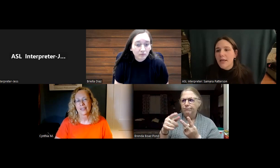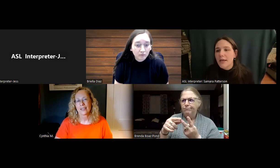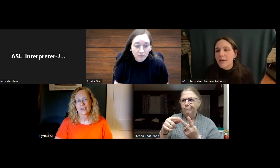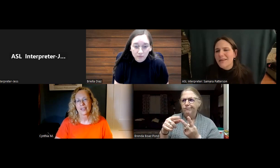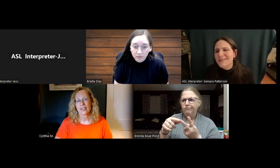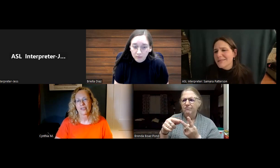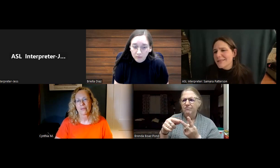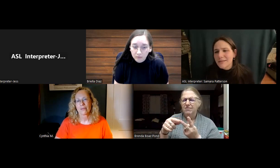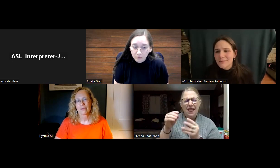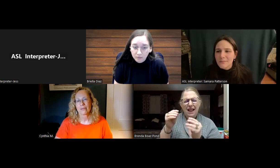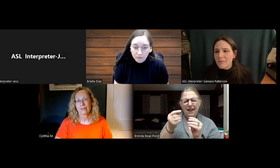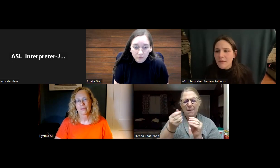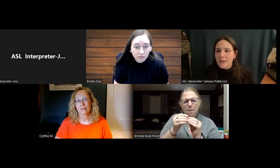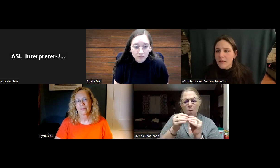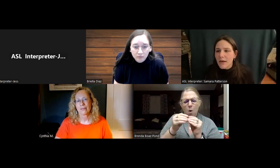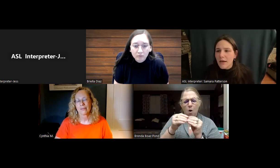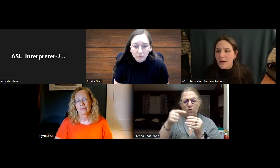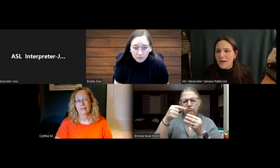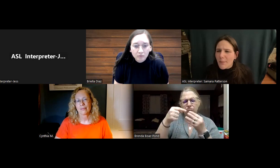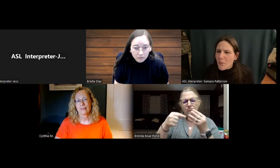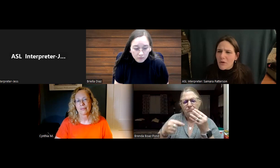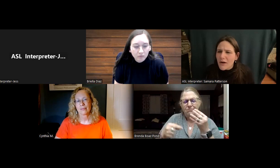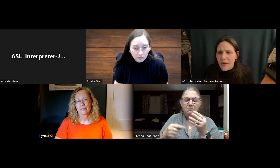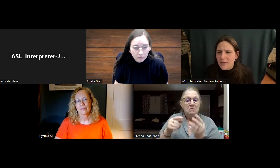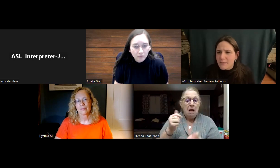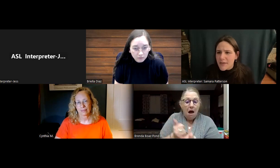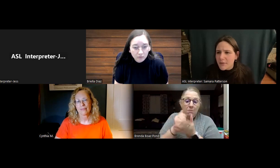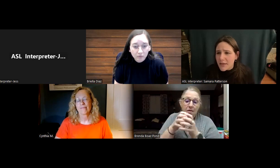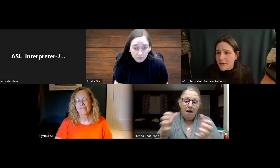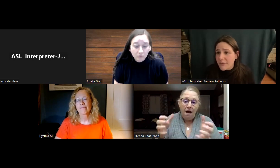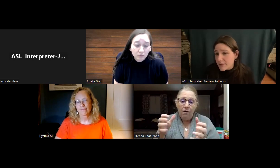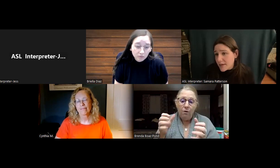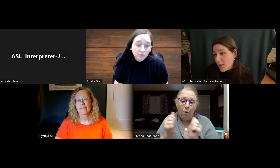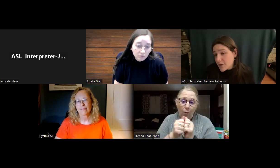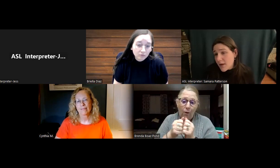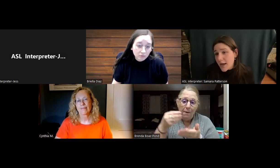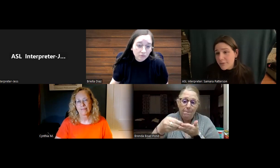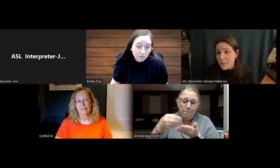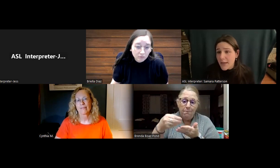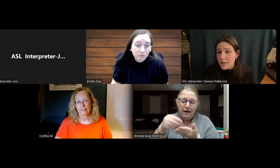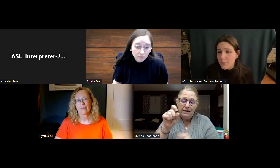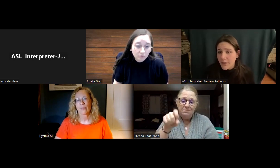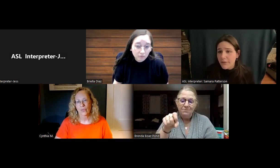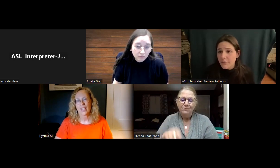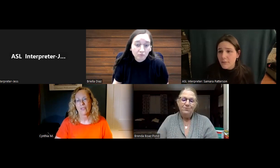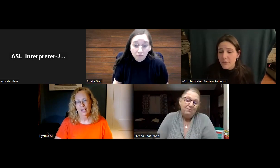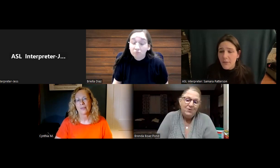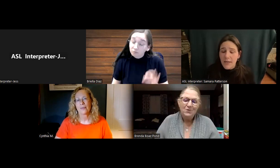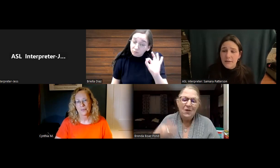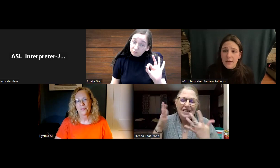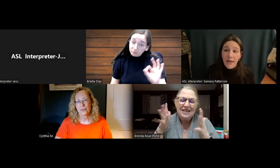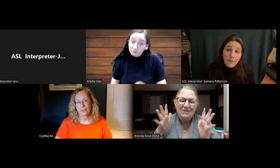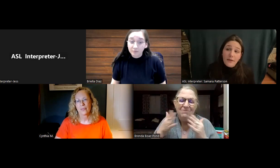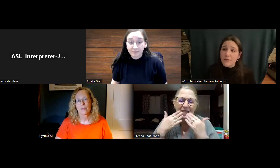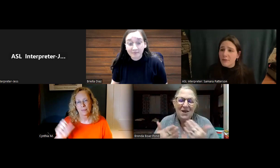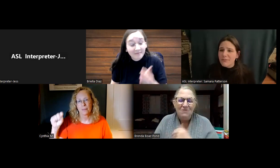food and a couple more items, I believe it helps a lot for me with